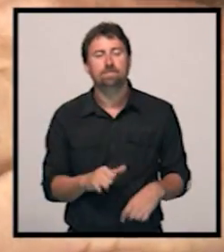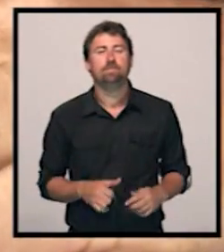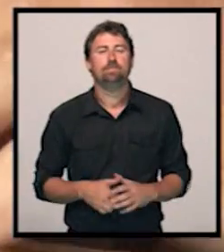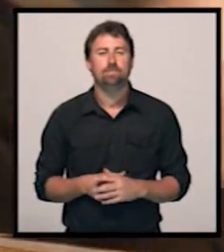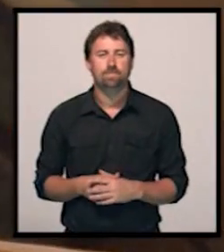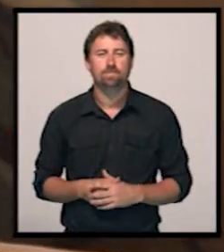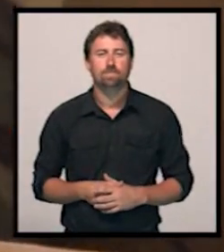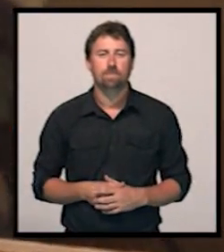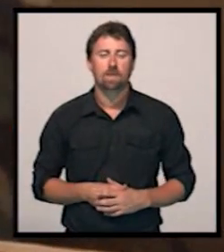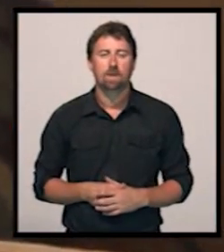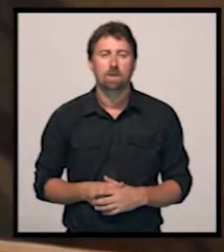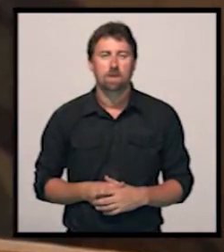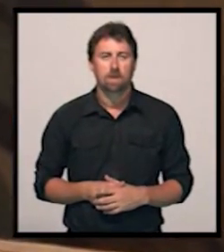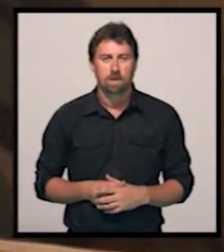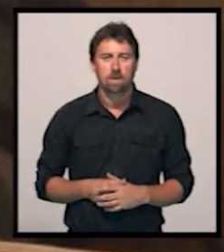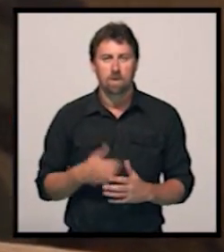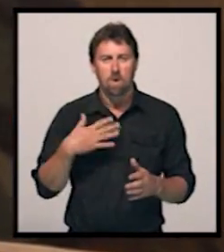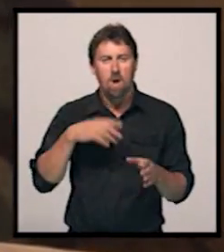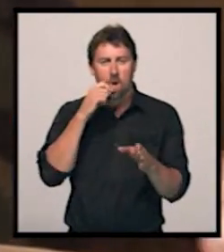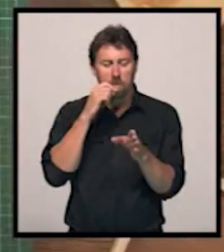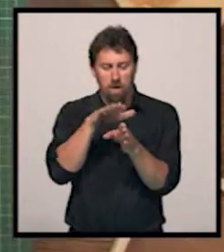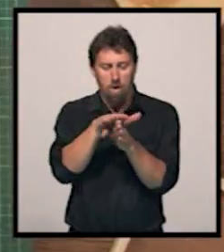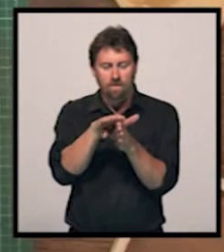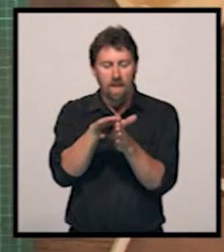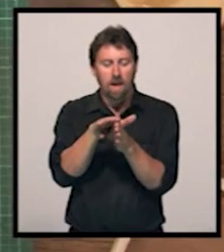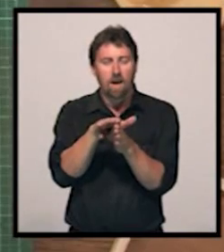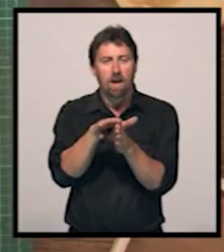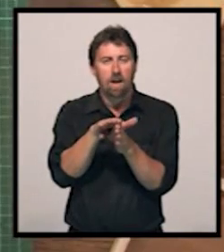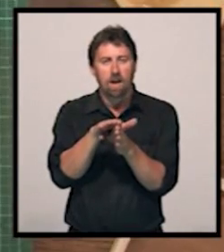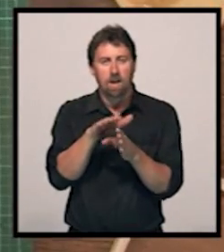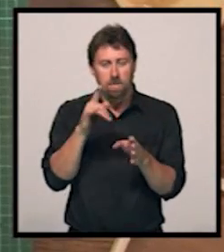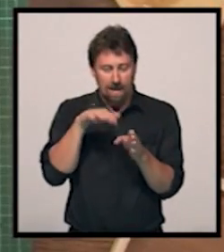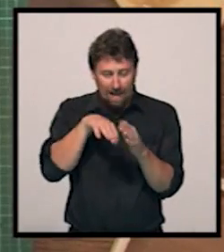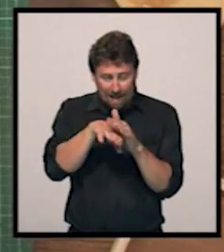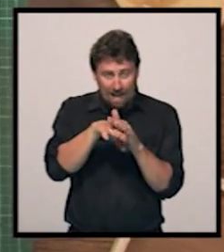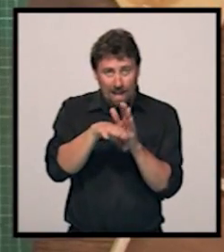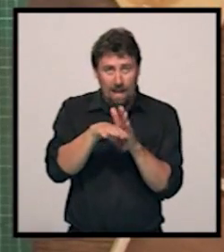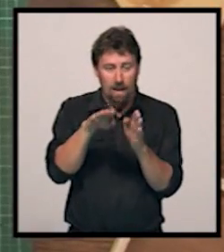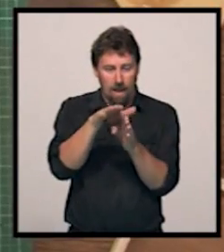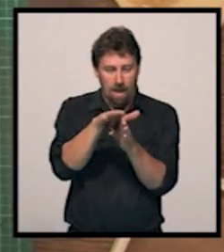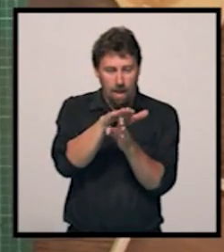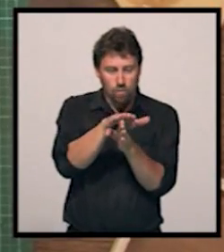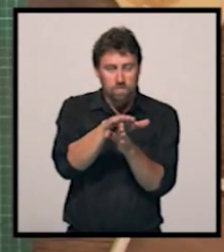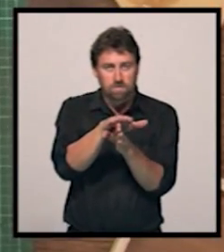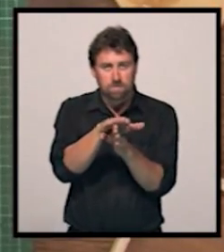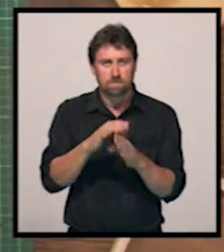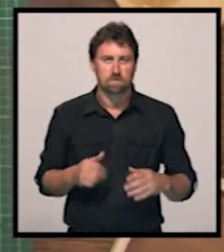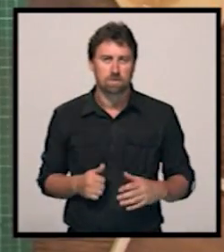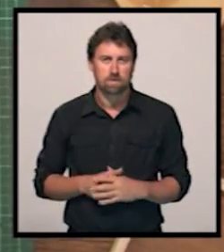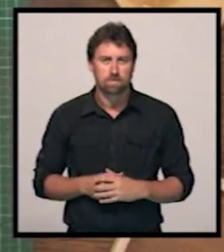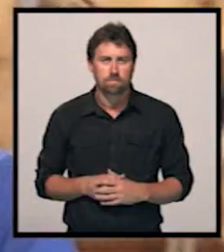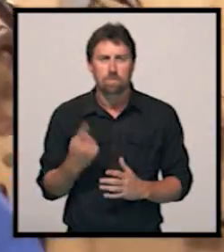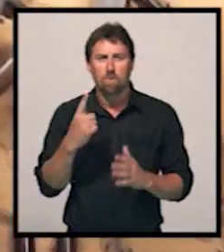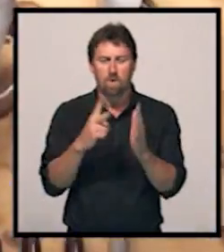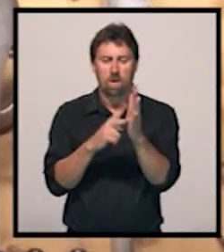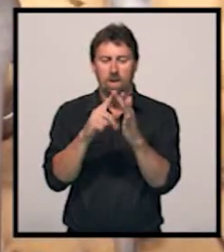And what you want to do is have a little bit of overhang on the inside and the outside of the box. So I said, if you've got a veneer